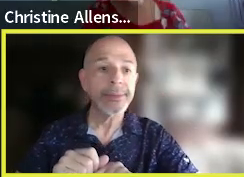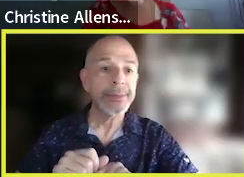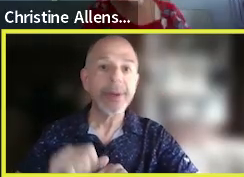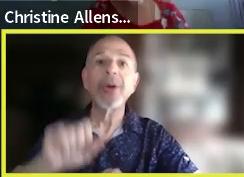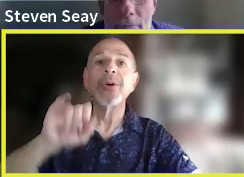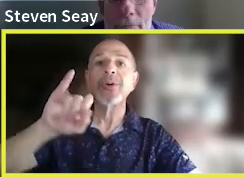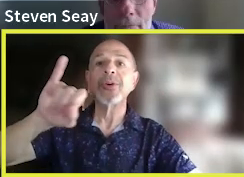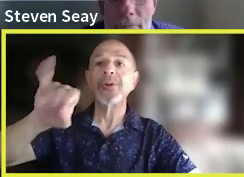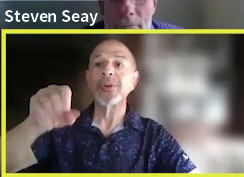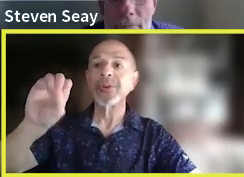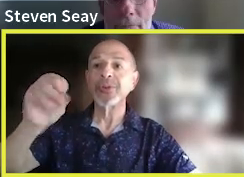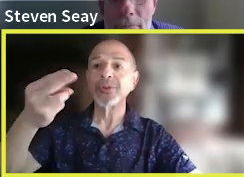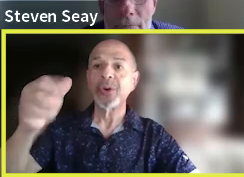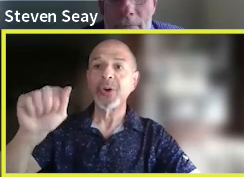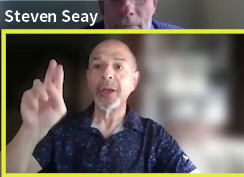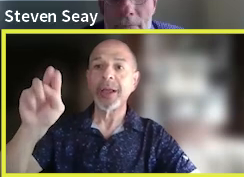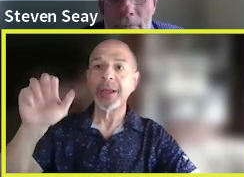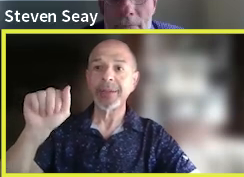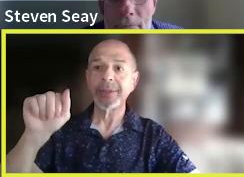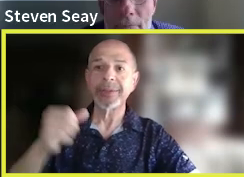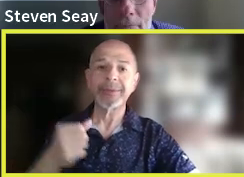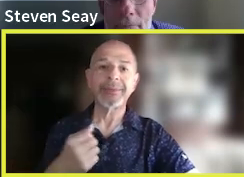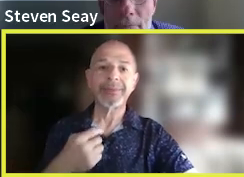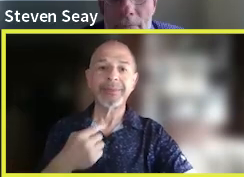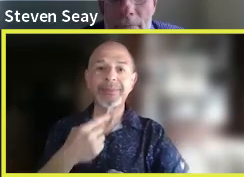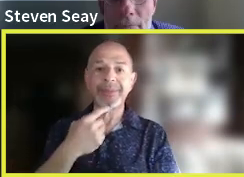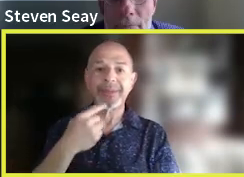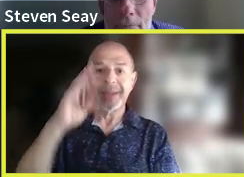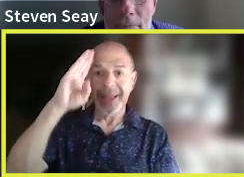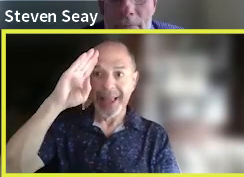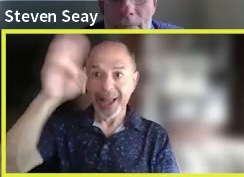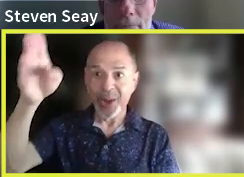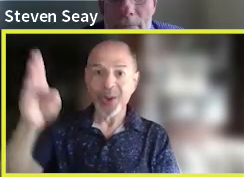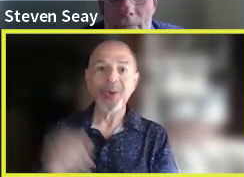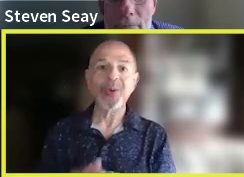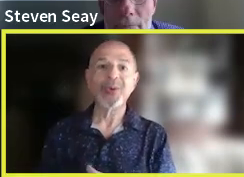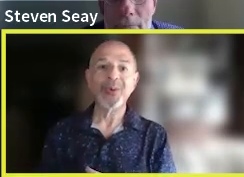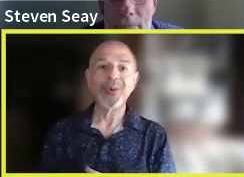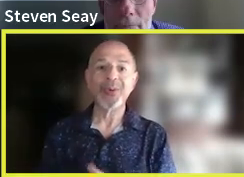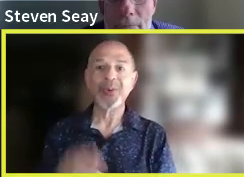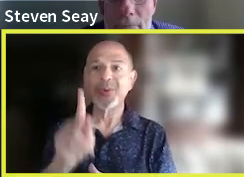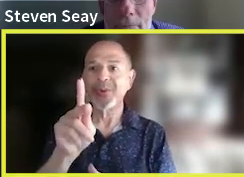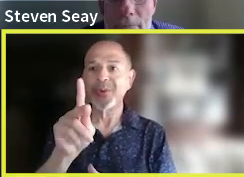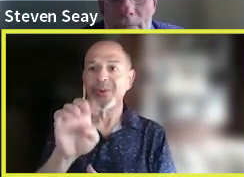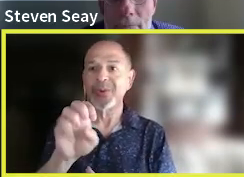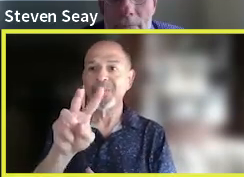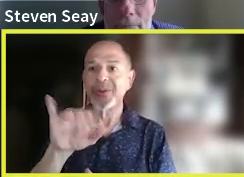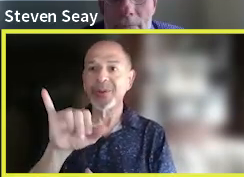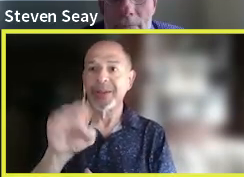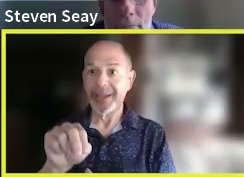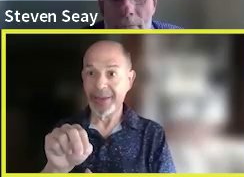Hello. I just wanted to say hi to everyone, and I think I see Kevin signing on. I didn't know if you wanted to say hi to